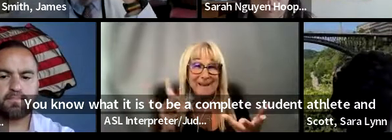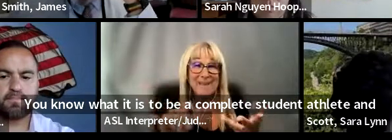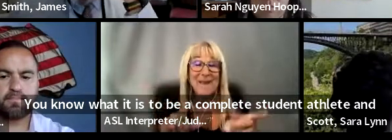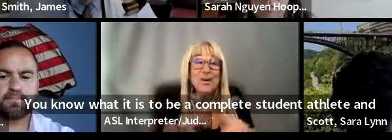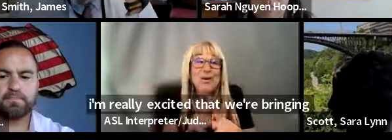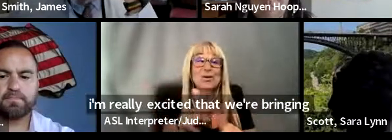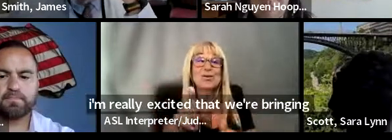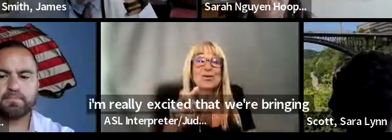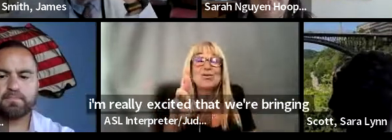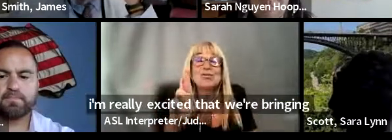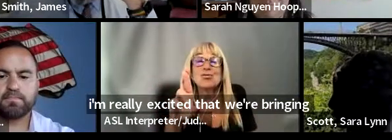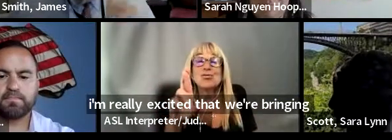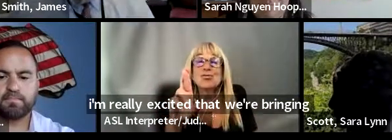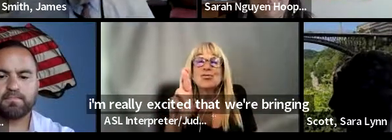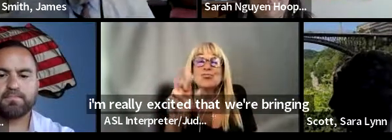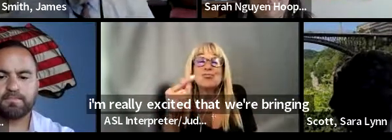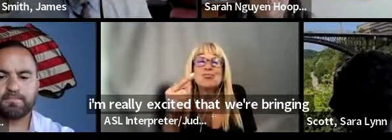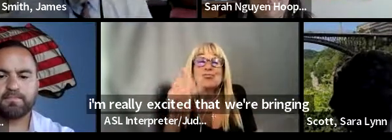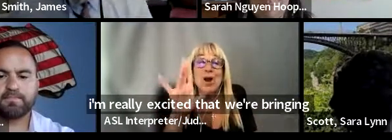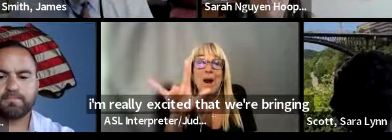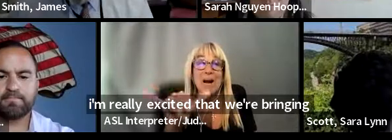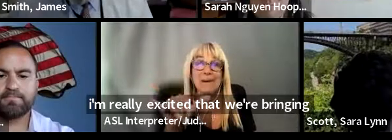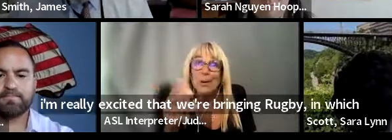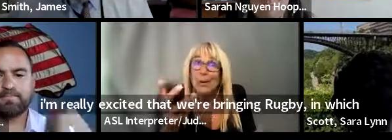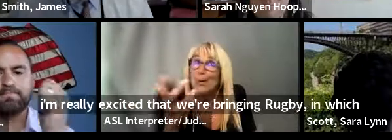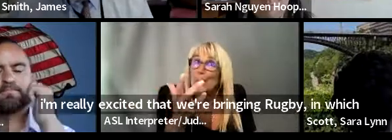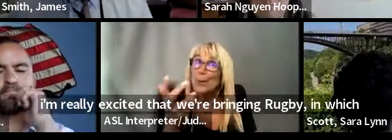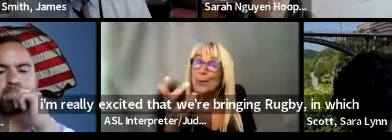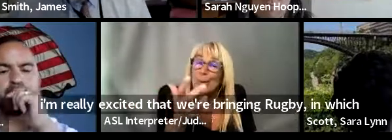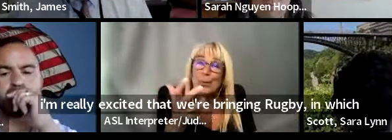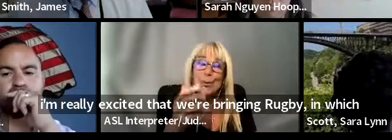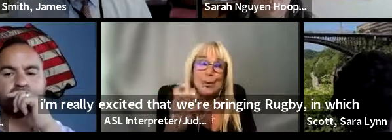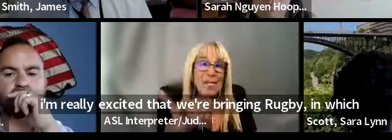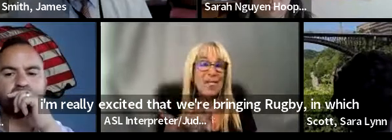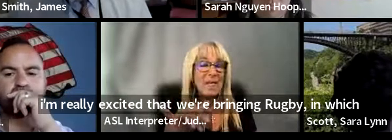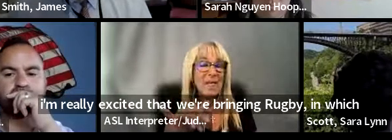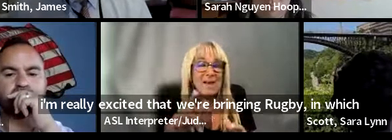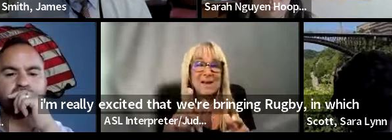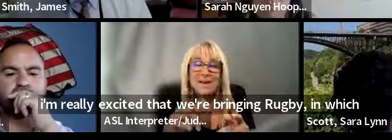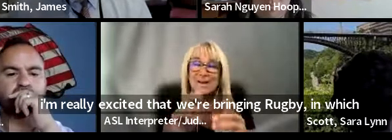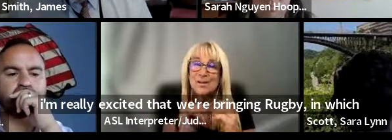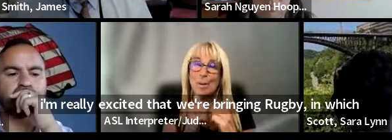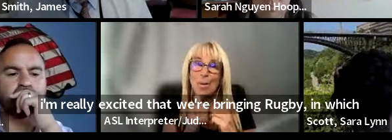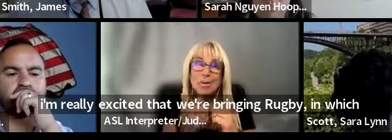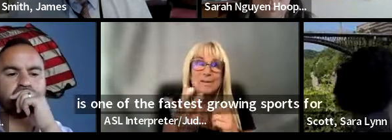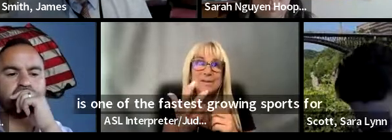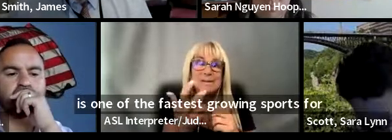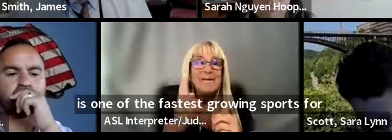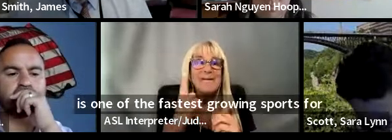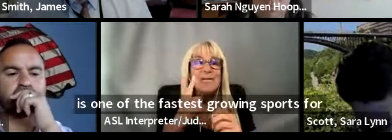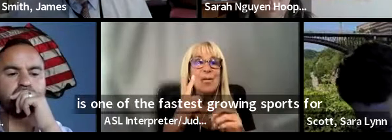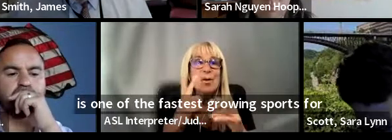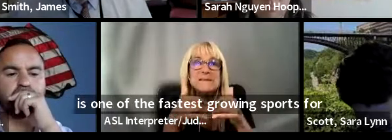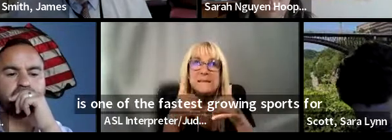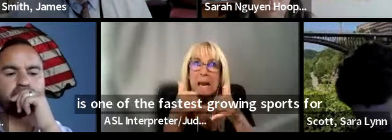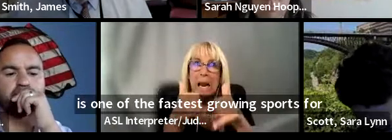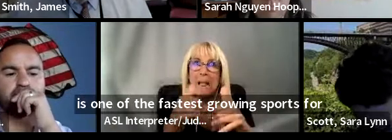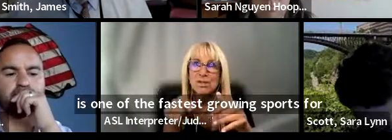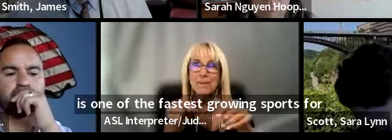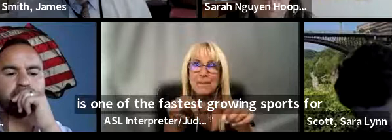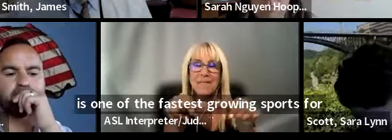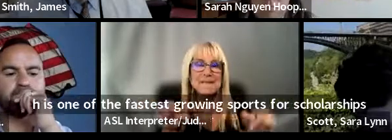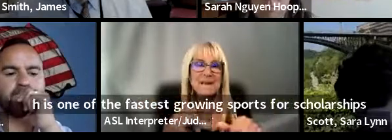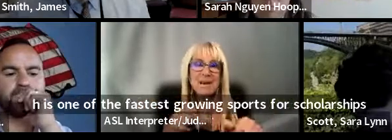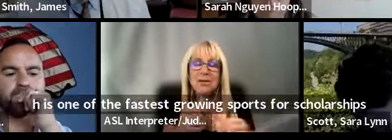in, which is one of the fastest growing sports for scholarships in this area. So I'm